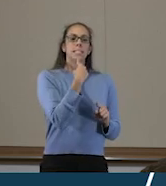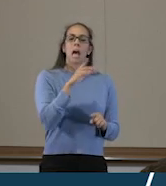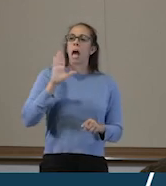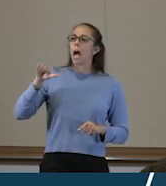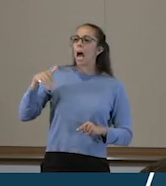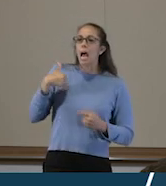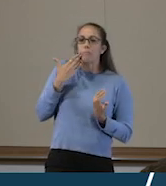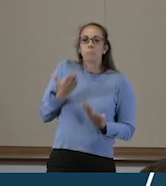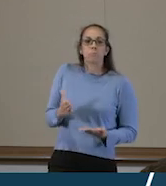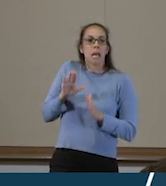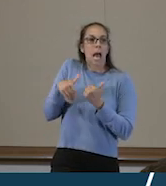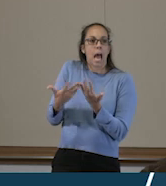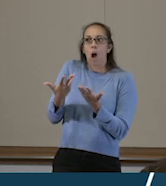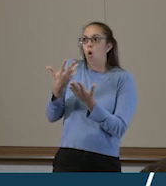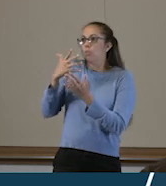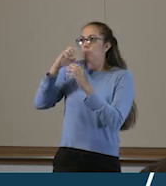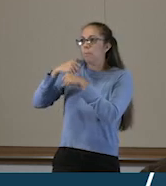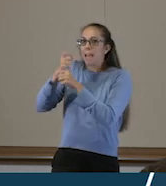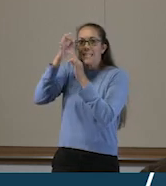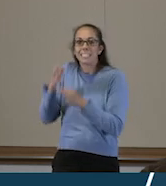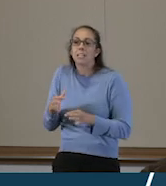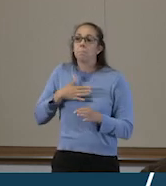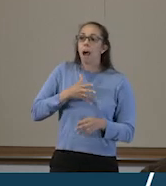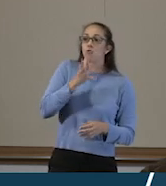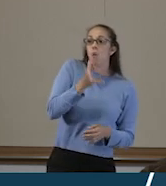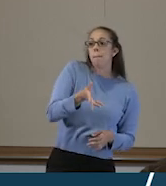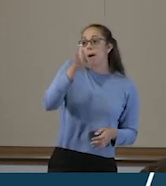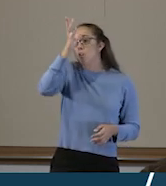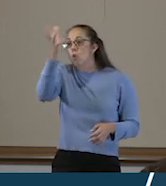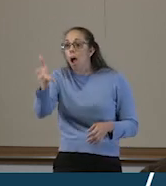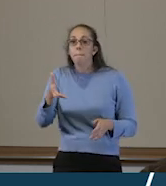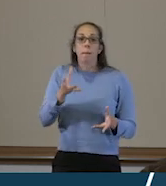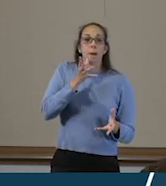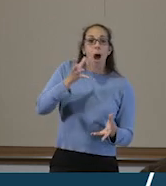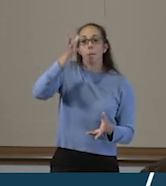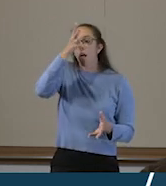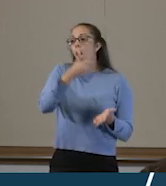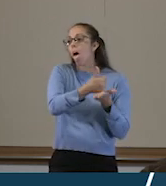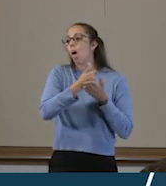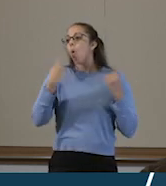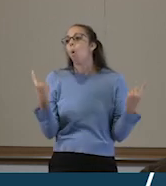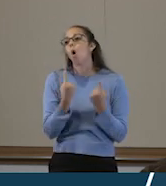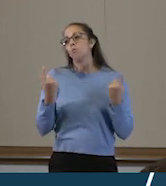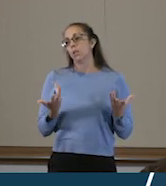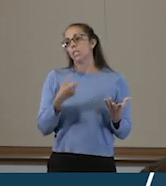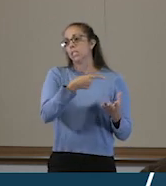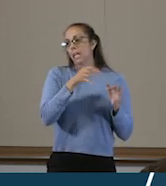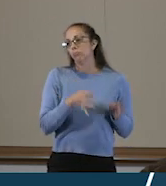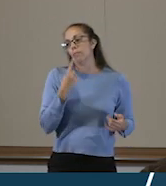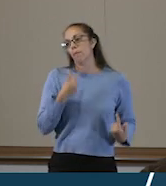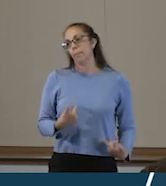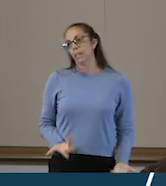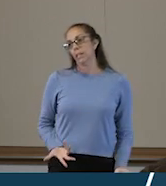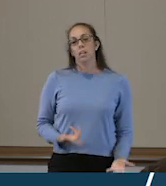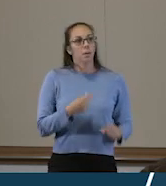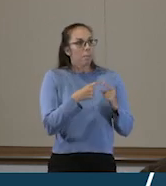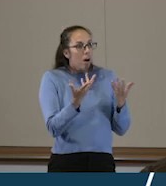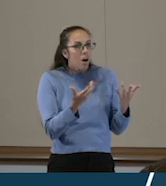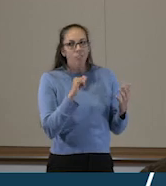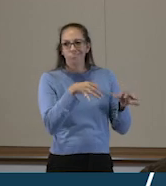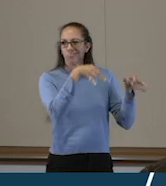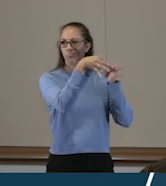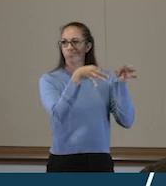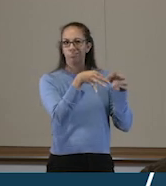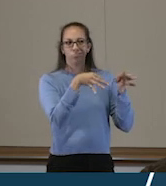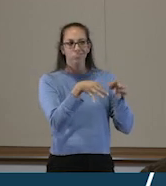or my grandma or grandpa always helps me, right? But by the end of the process, they're like, oh my gosh, I